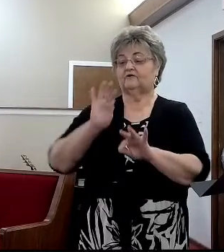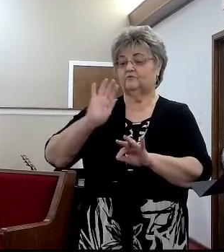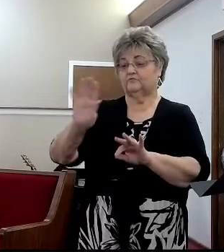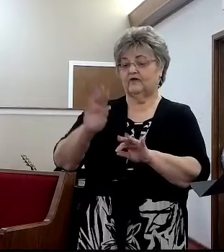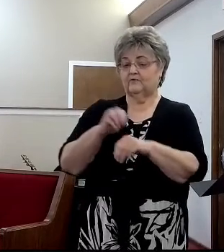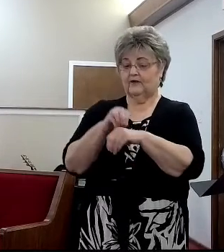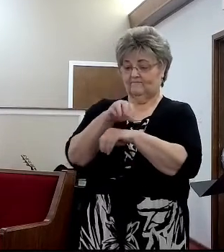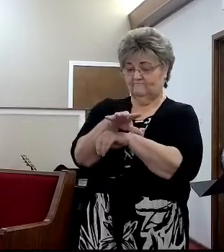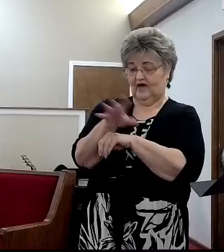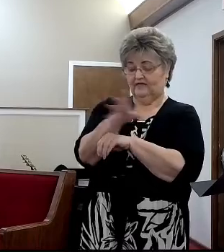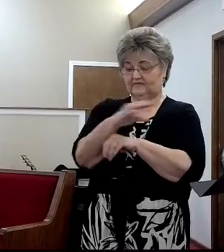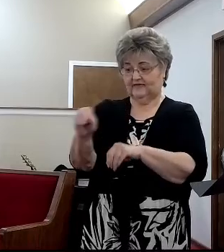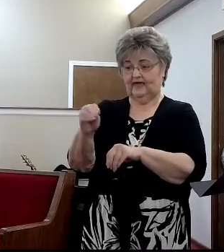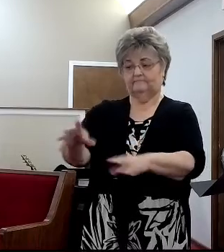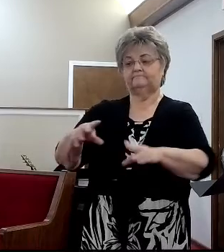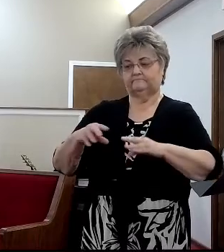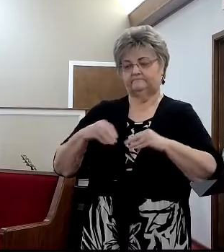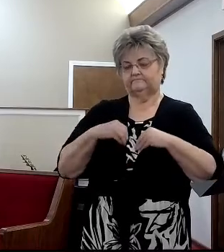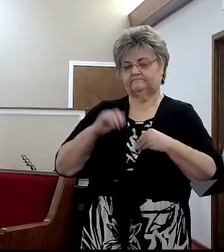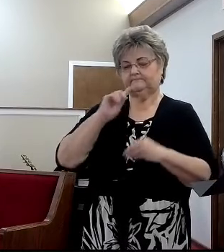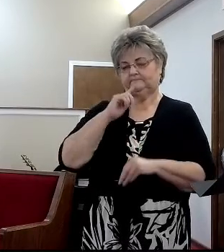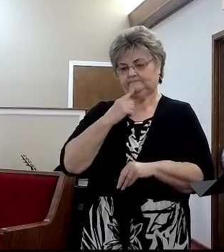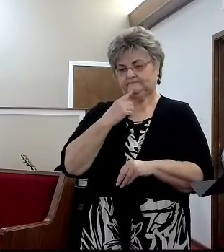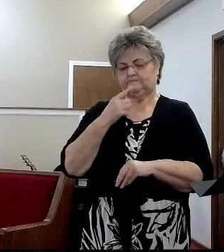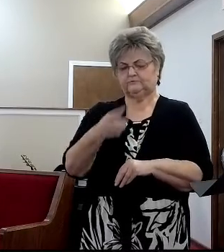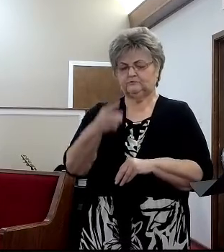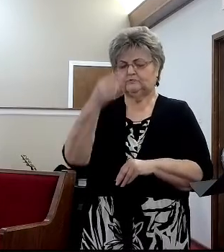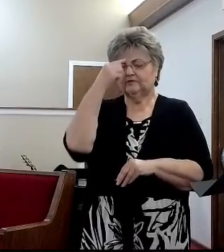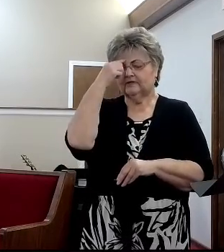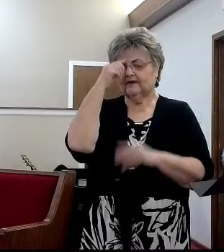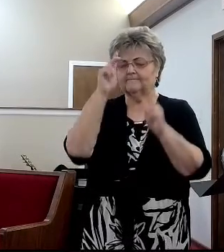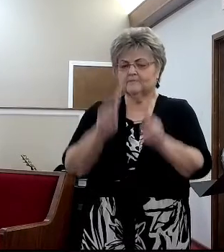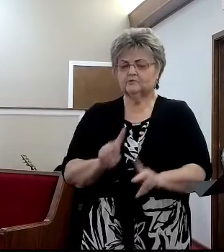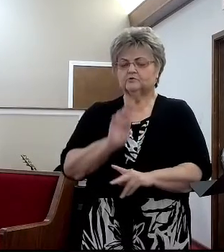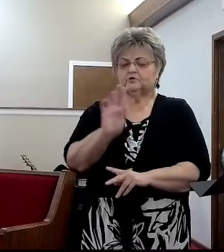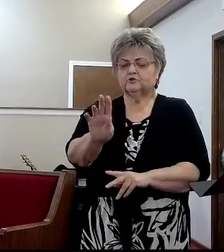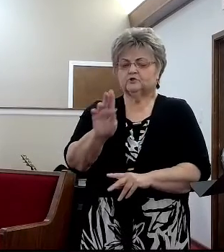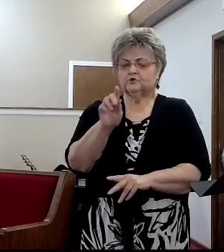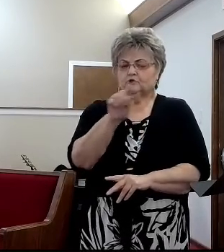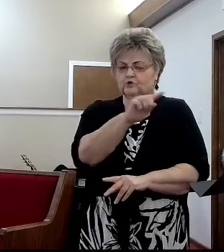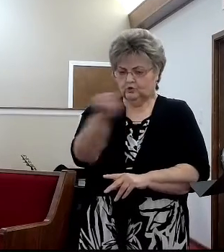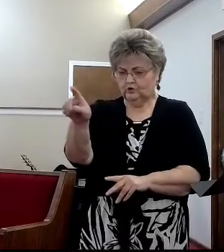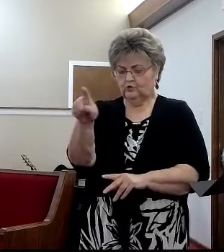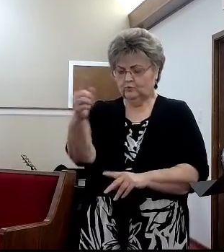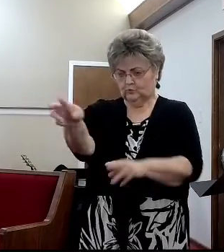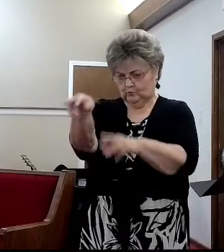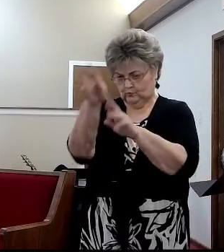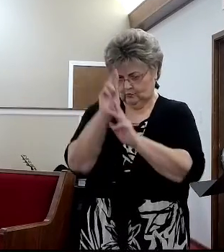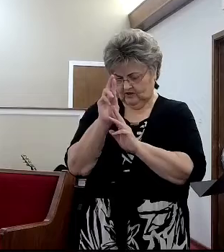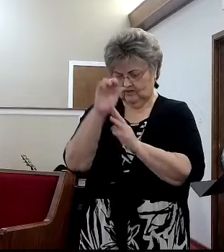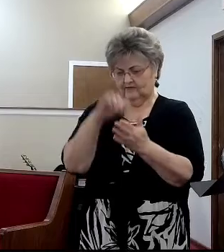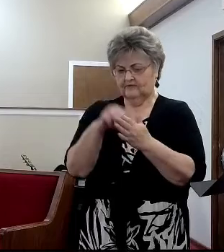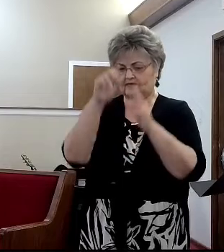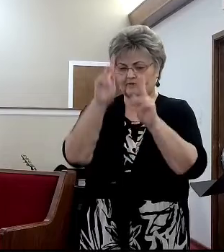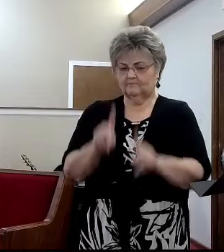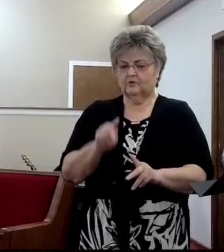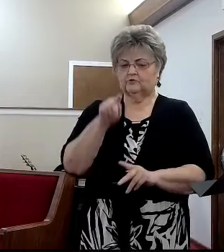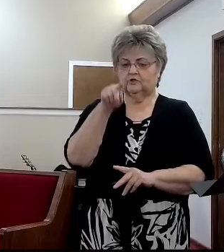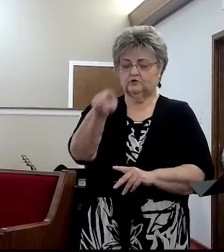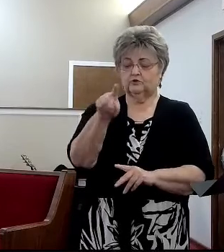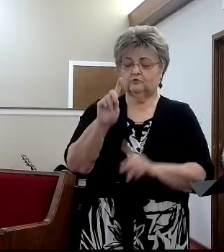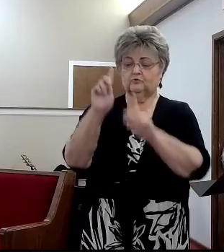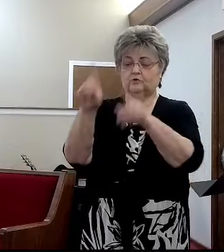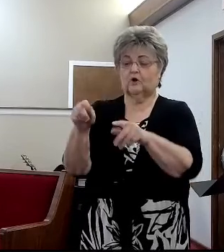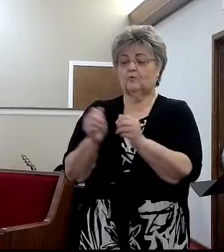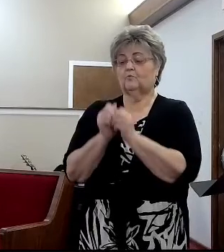you all think about someone that you respect right now? That's the person you're going to go to when you have a question,